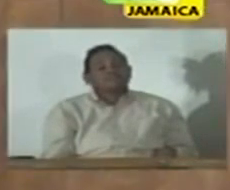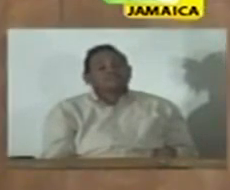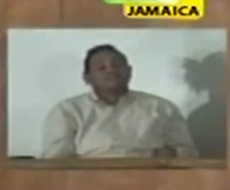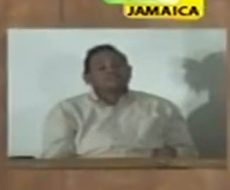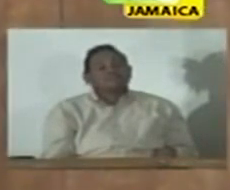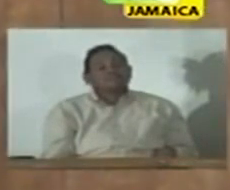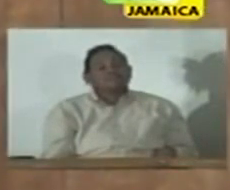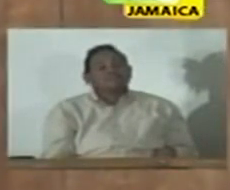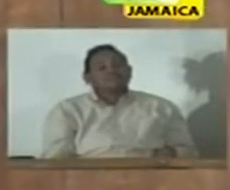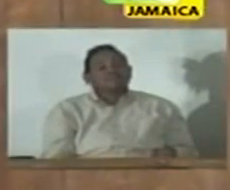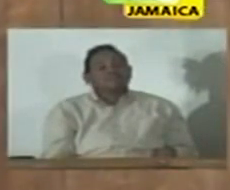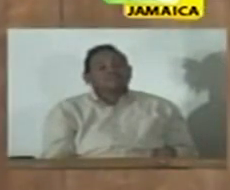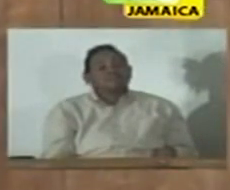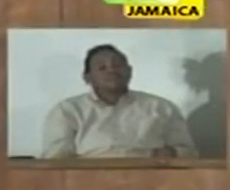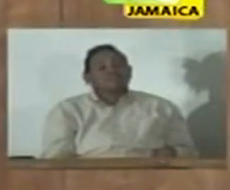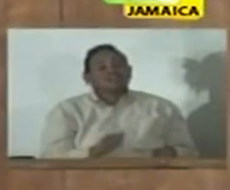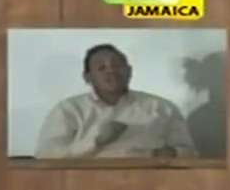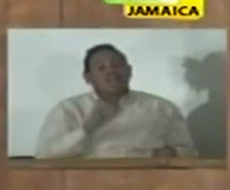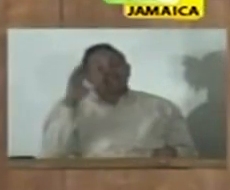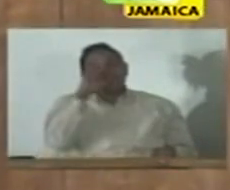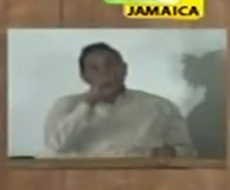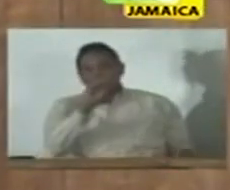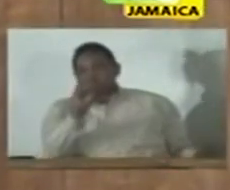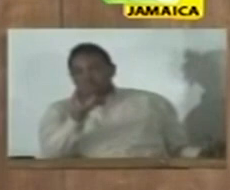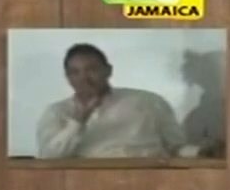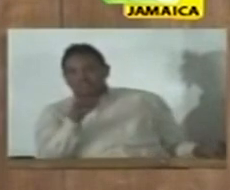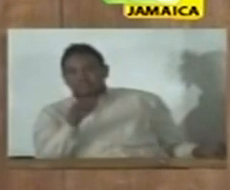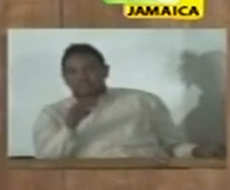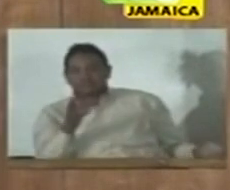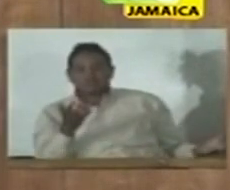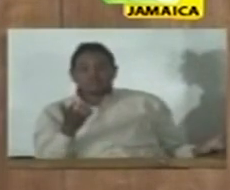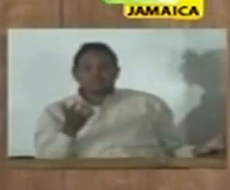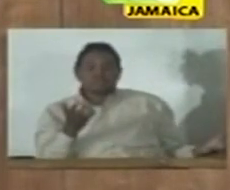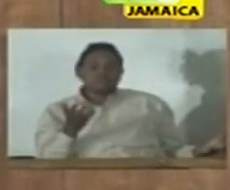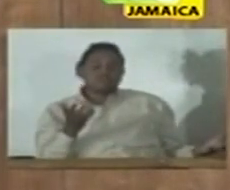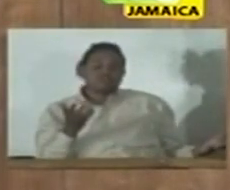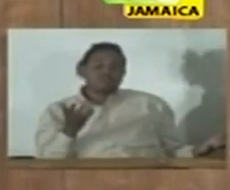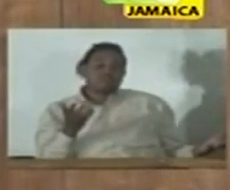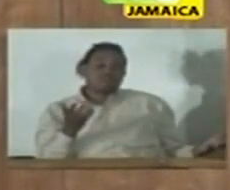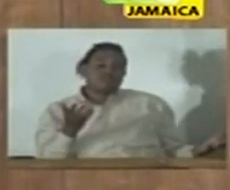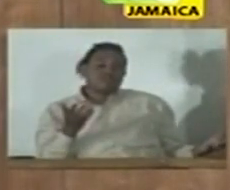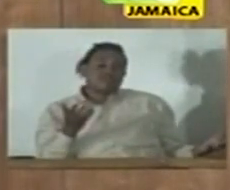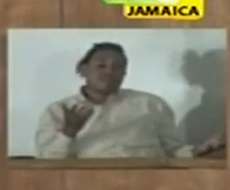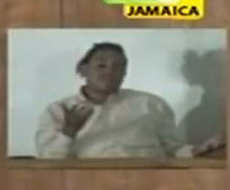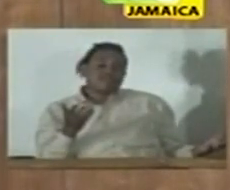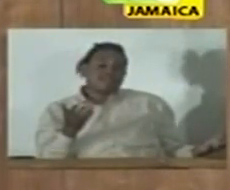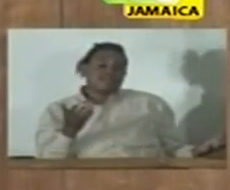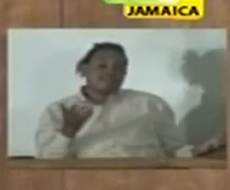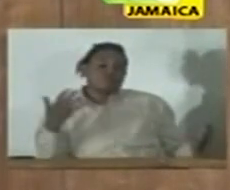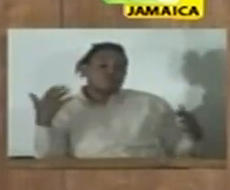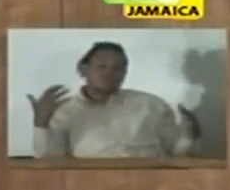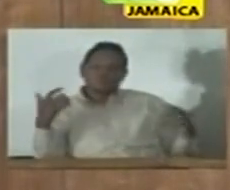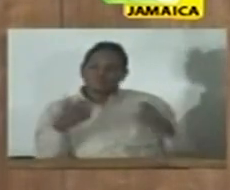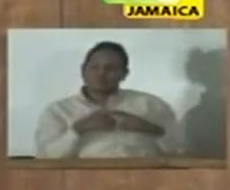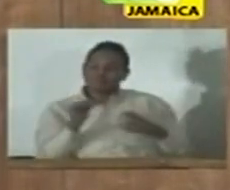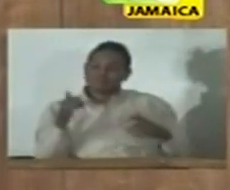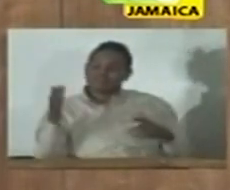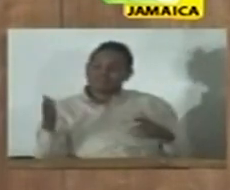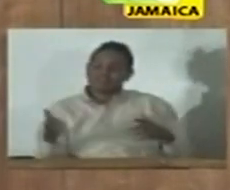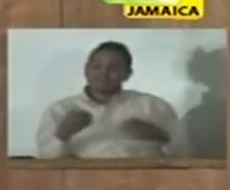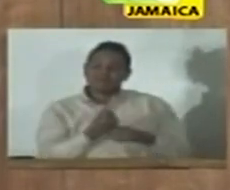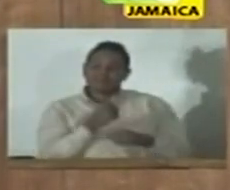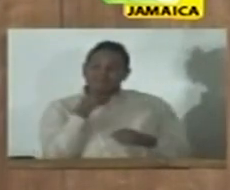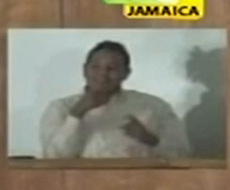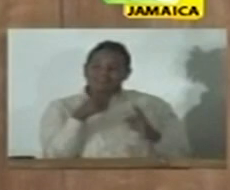I assume that your lack of response to the noise from that side meant that it's not a point